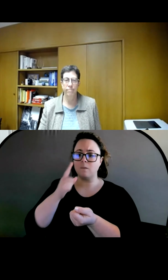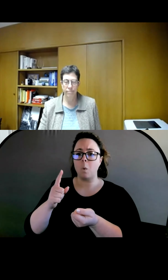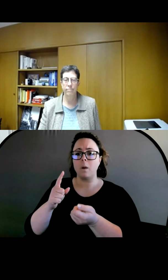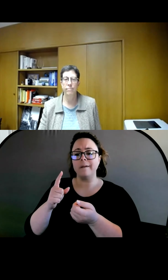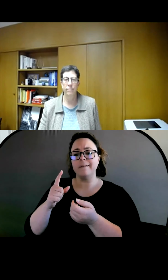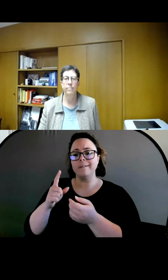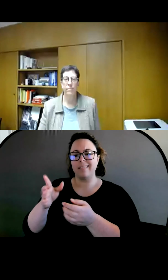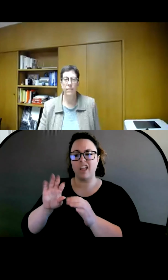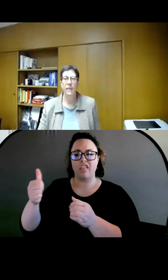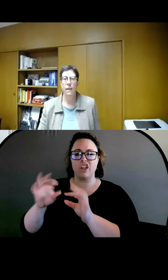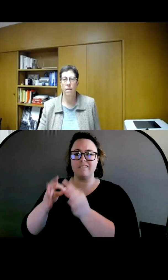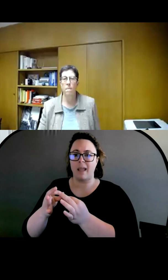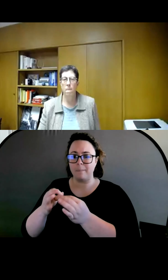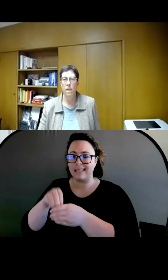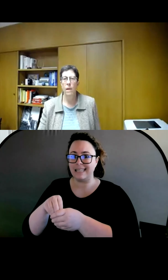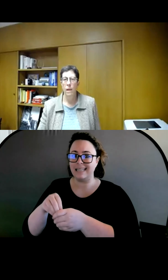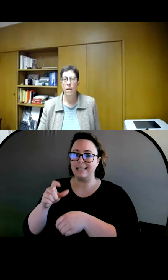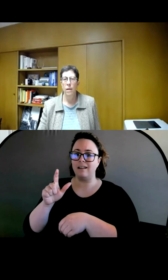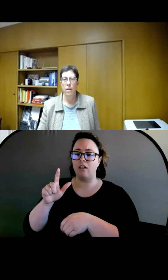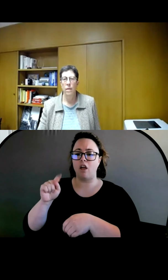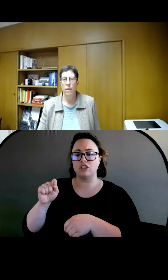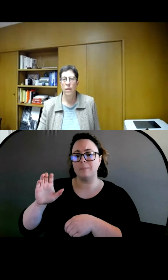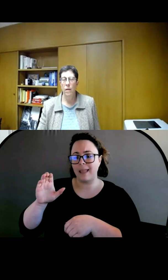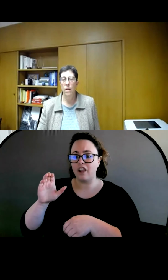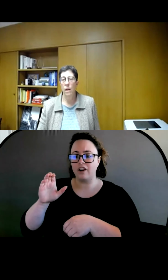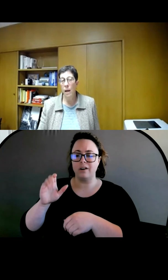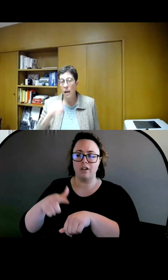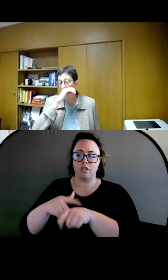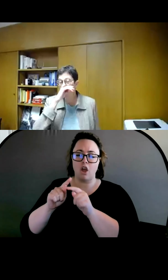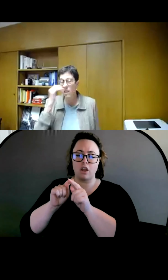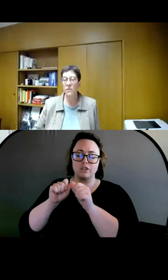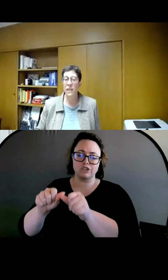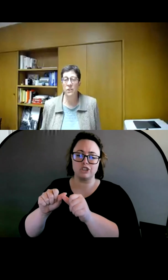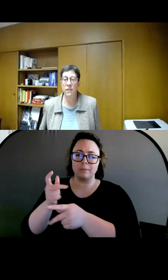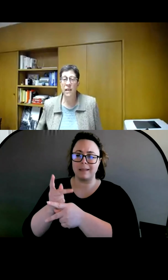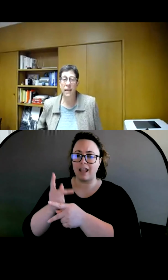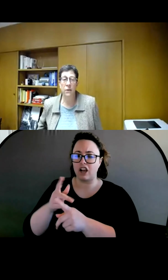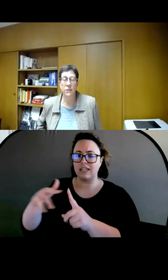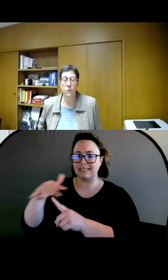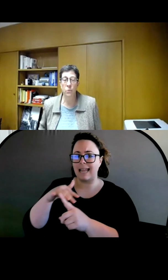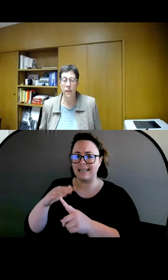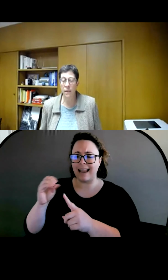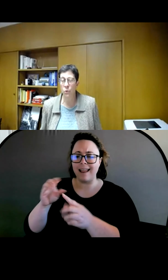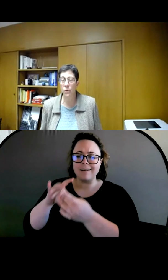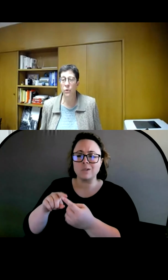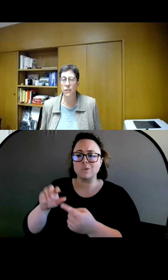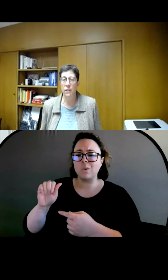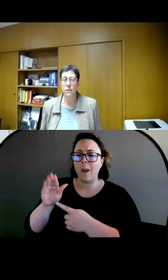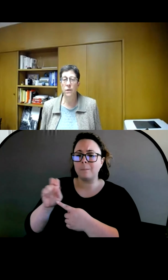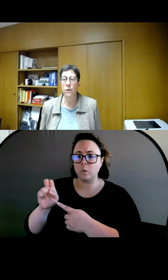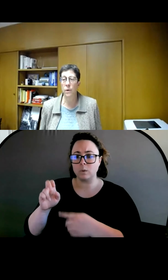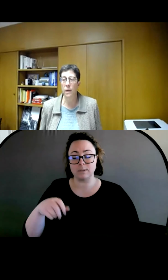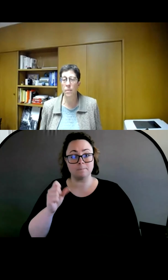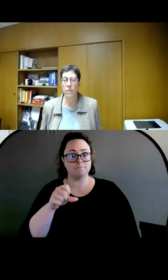a long-term care setting as it relates to the potential abuse or concerns about that? I would love to answer that later. It's a really important question.